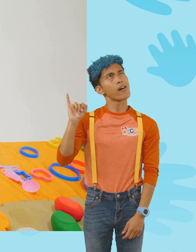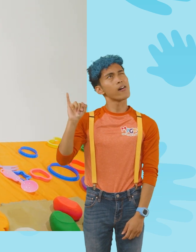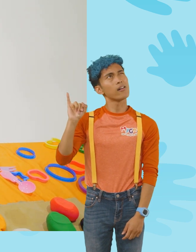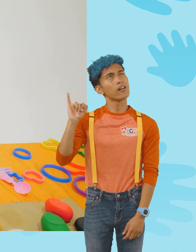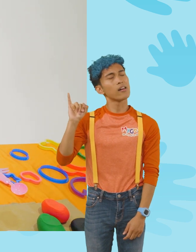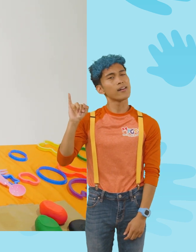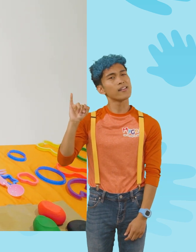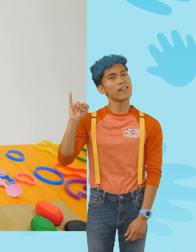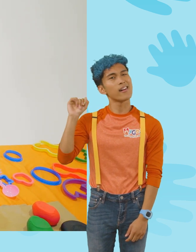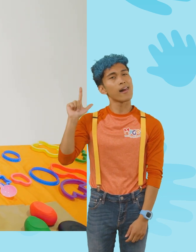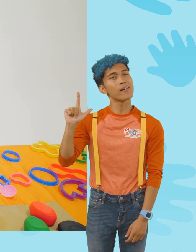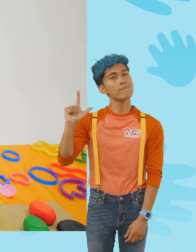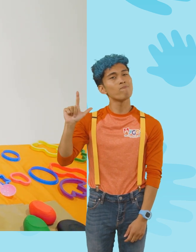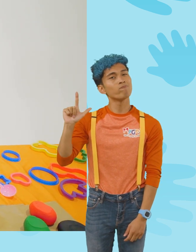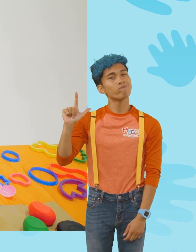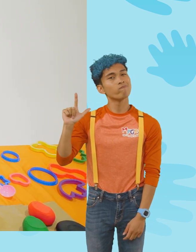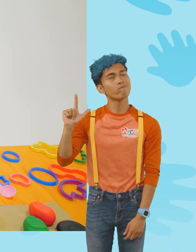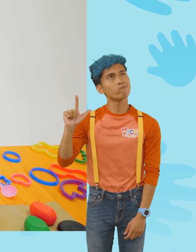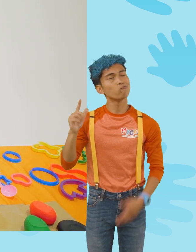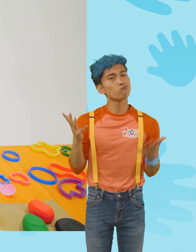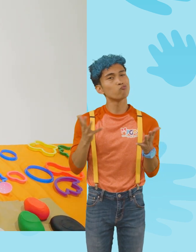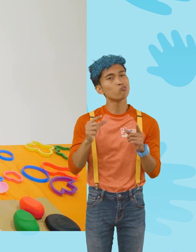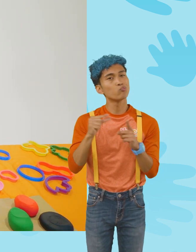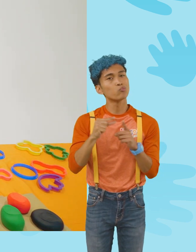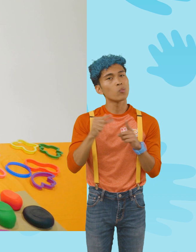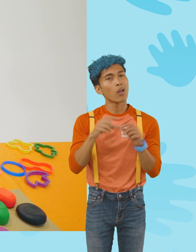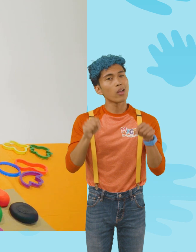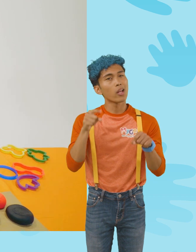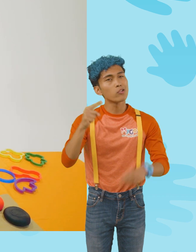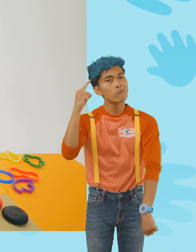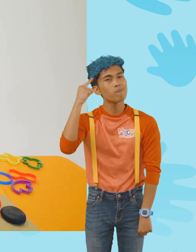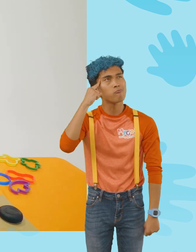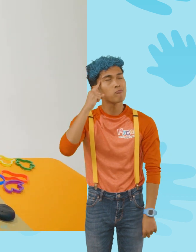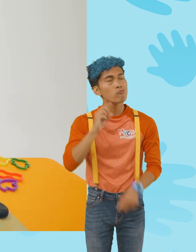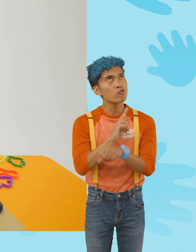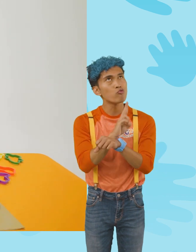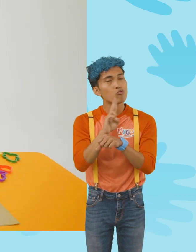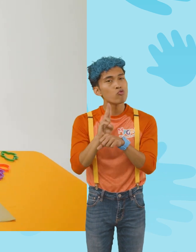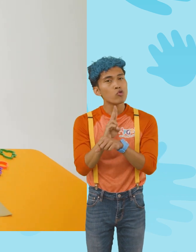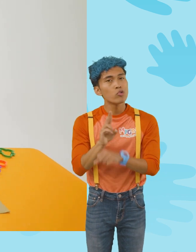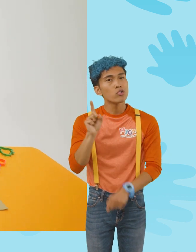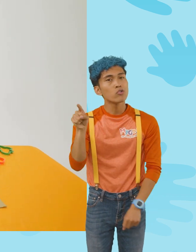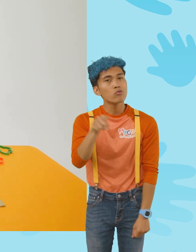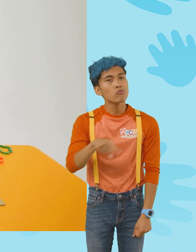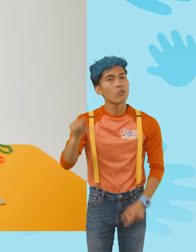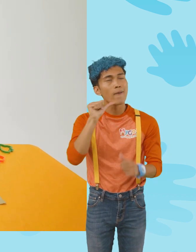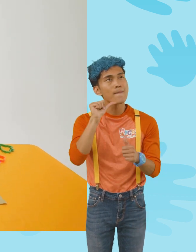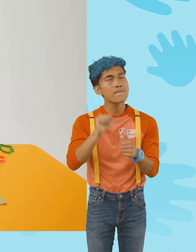I, and an L. What word can you think that uses those